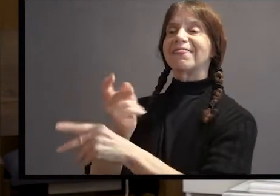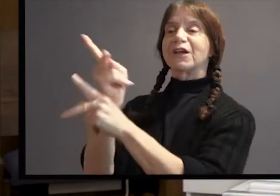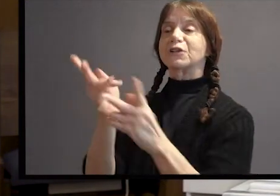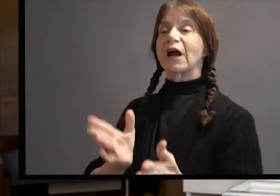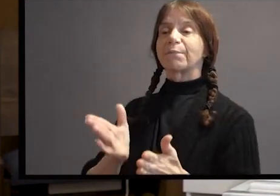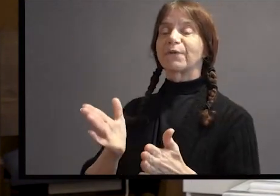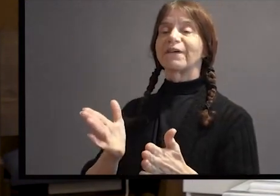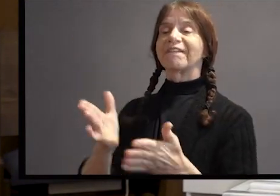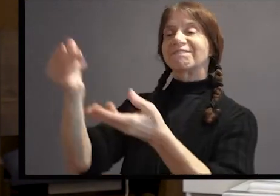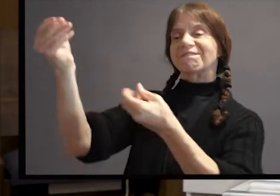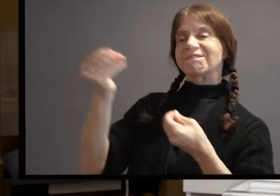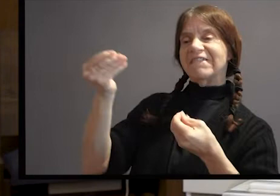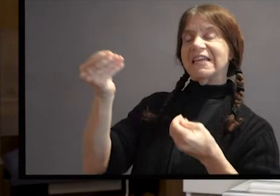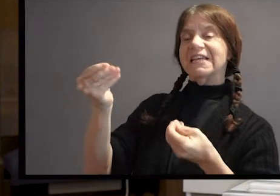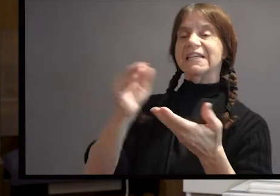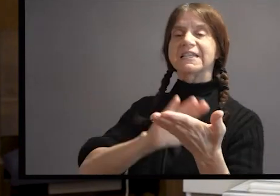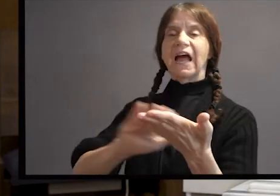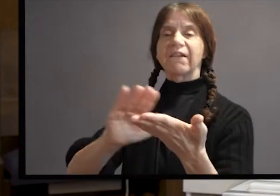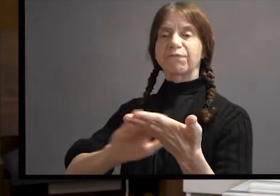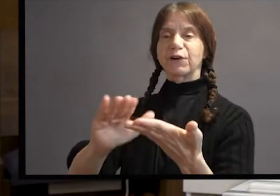and forgives us.